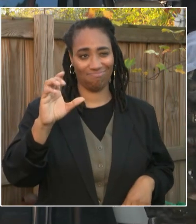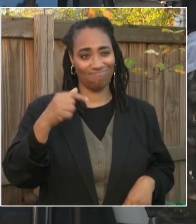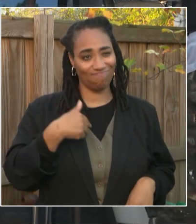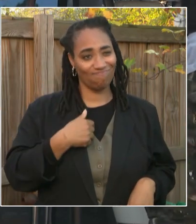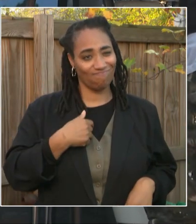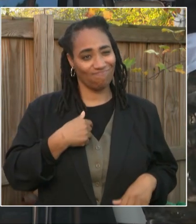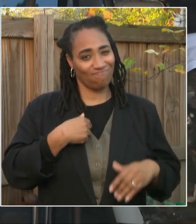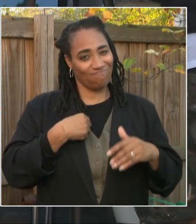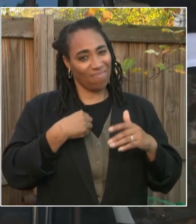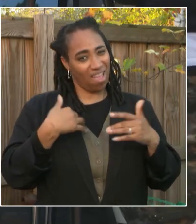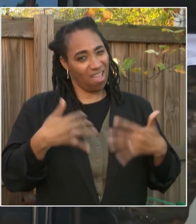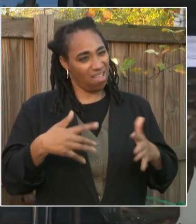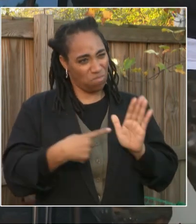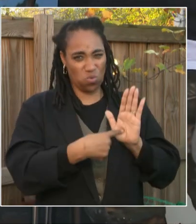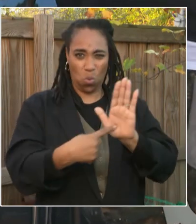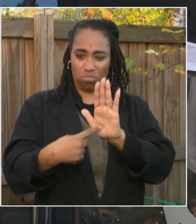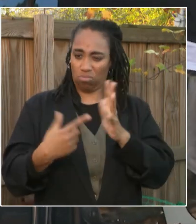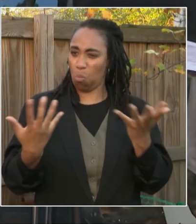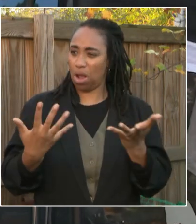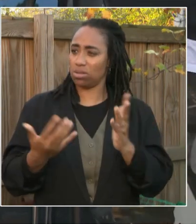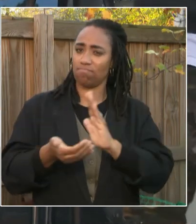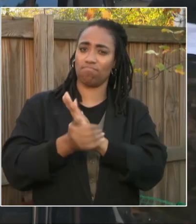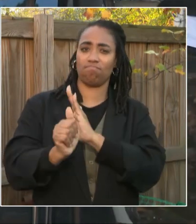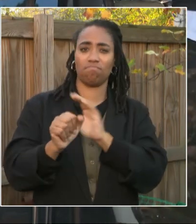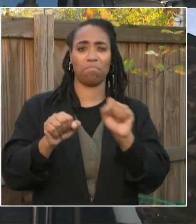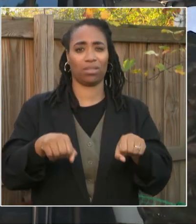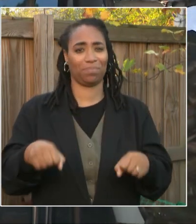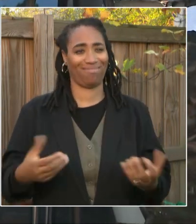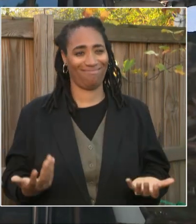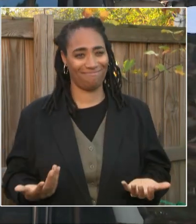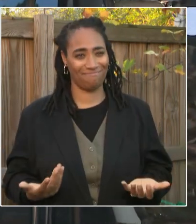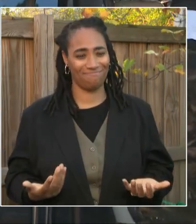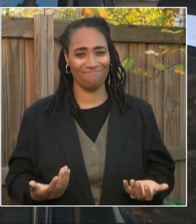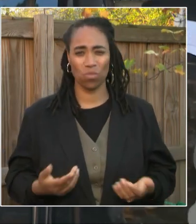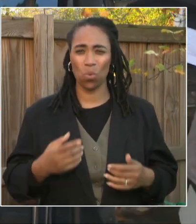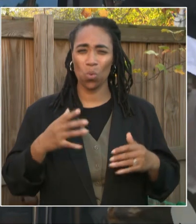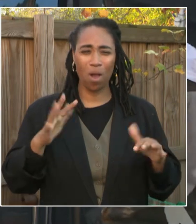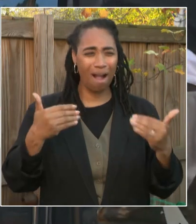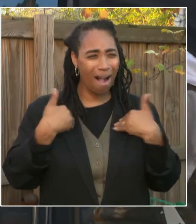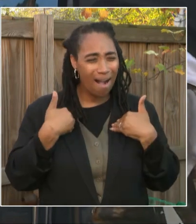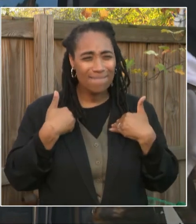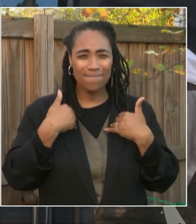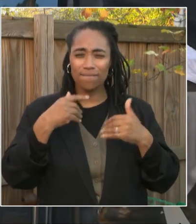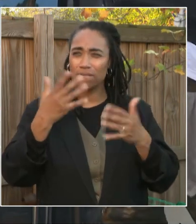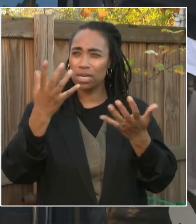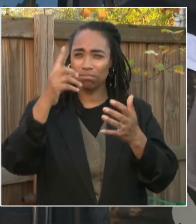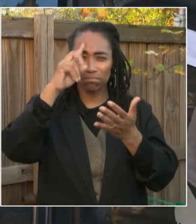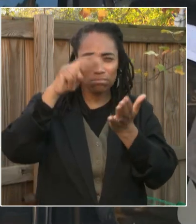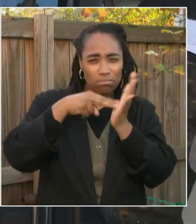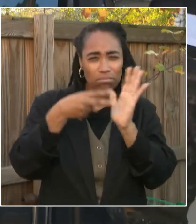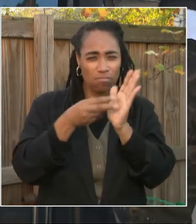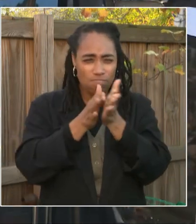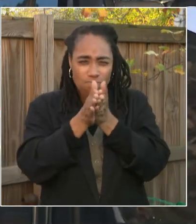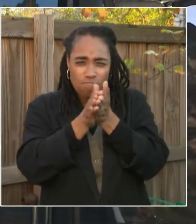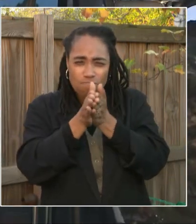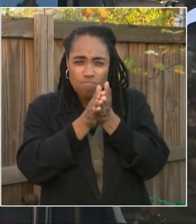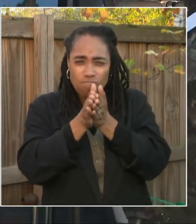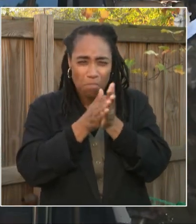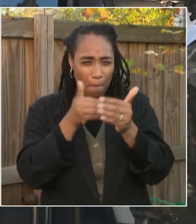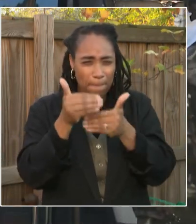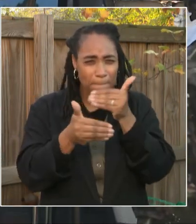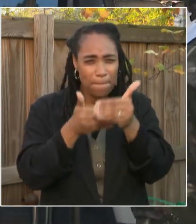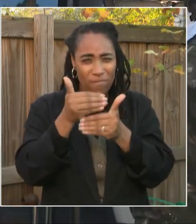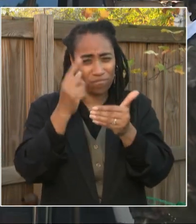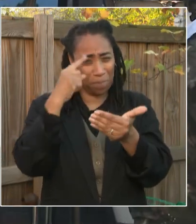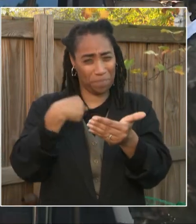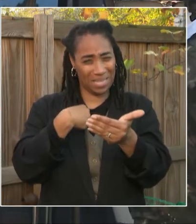possible when opportunities meet determination. Owning 3 buildings is not just about success for me, it's about giving back. These